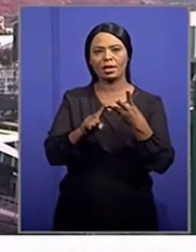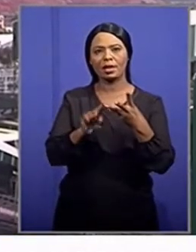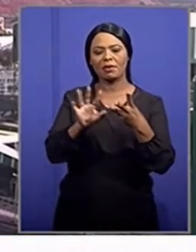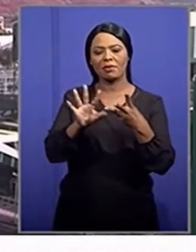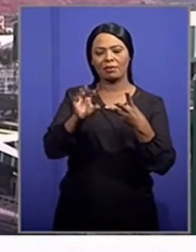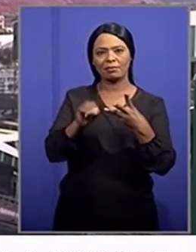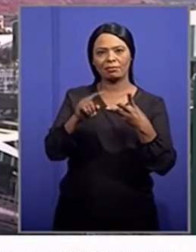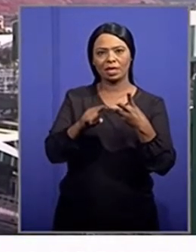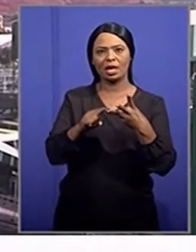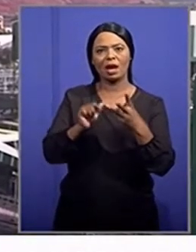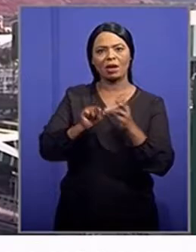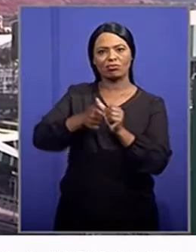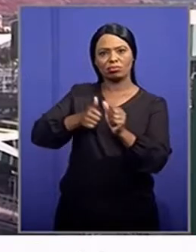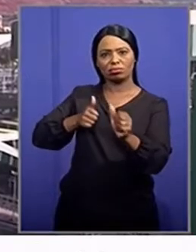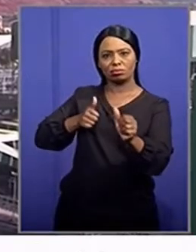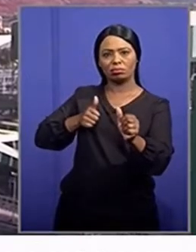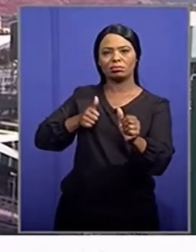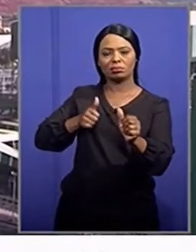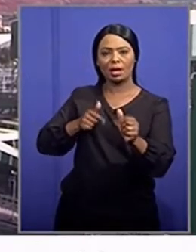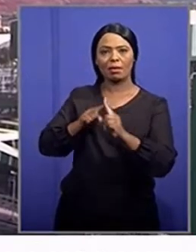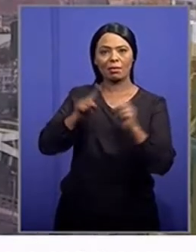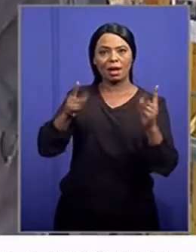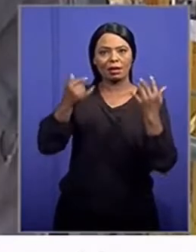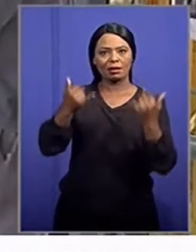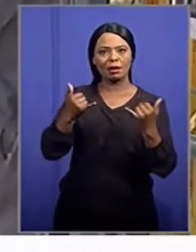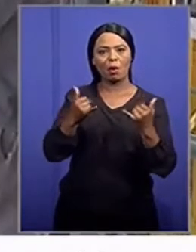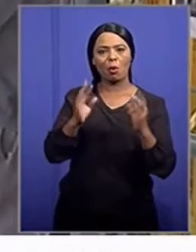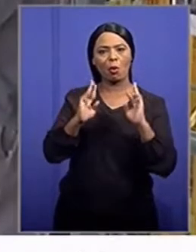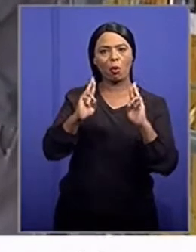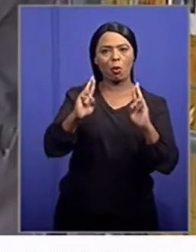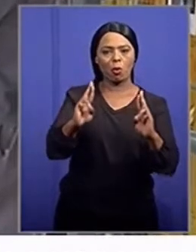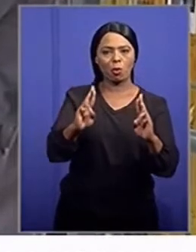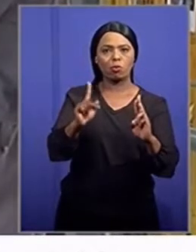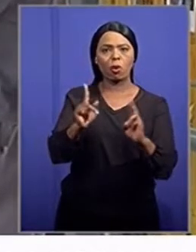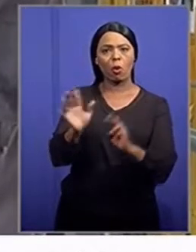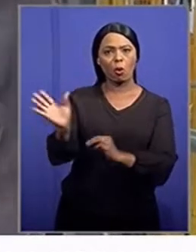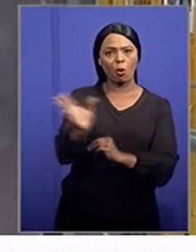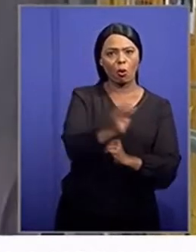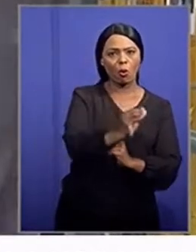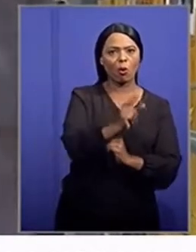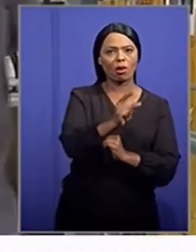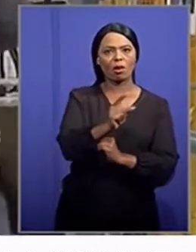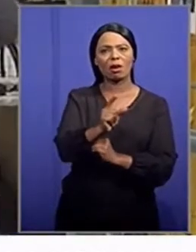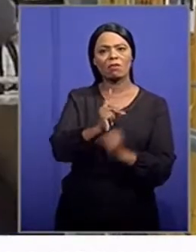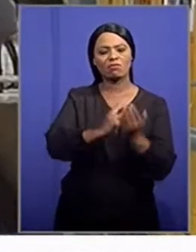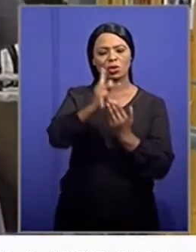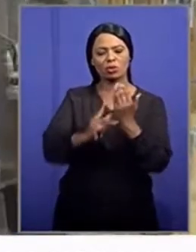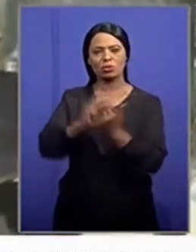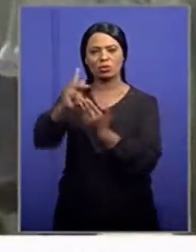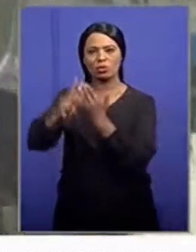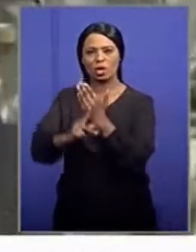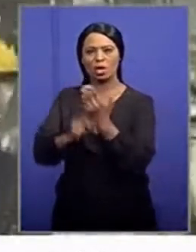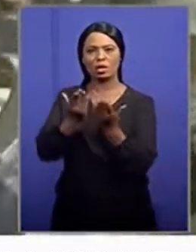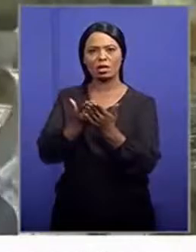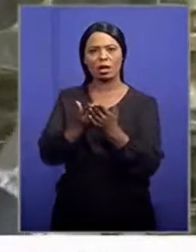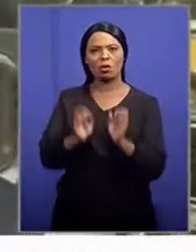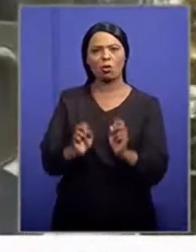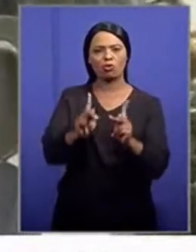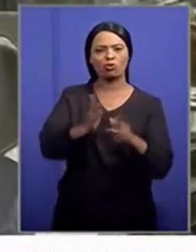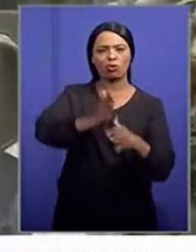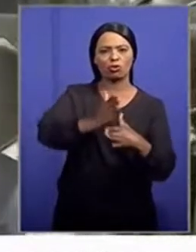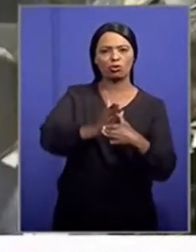saletse morao. Naha e tshepa hore e tla kgona ho hohela matsete ho potlakisa kgolo ya moruo le ho fehla mesebetsi